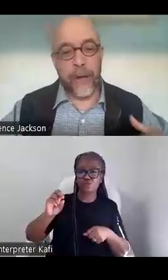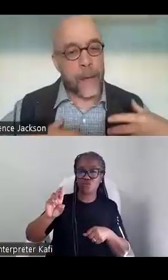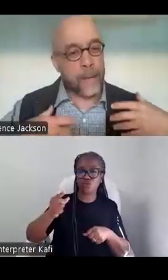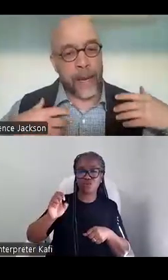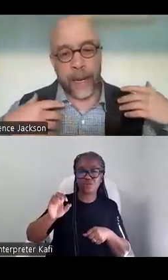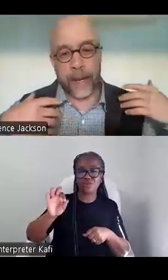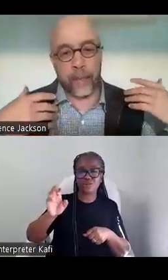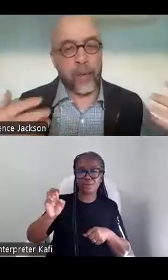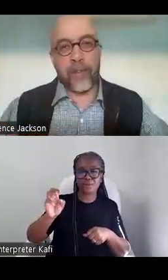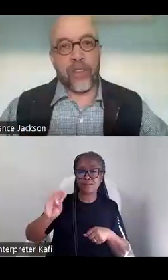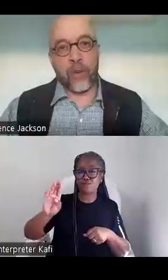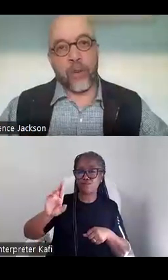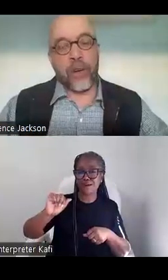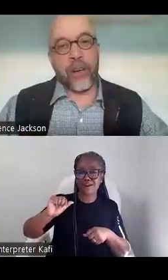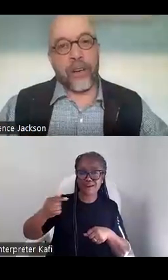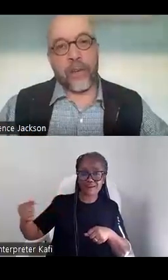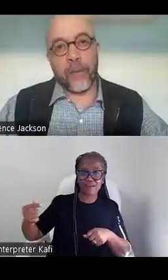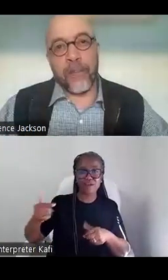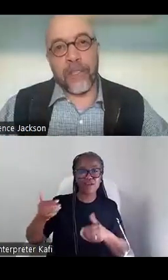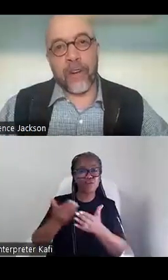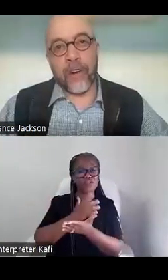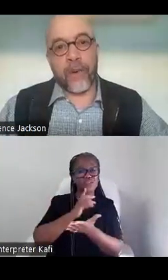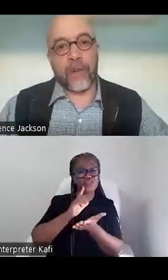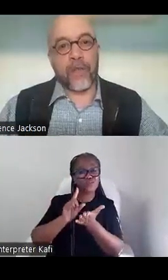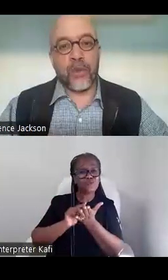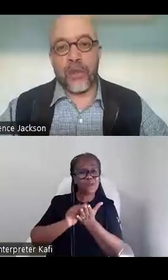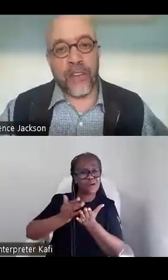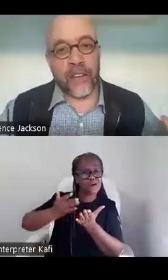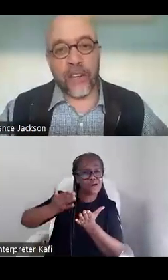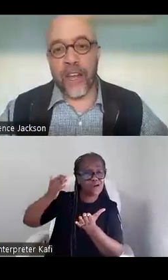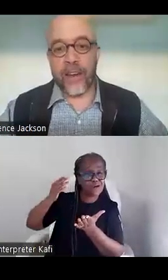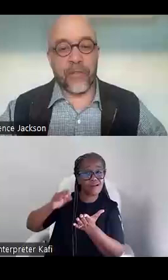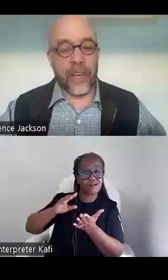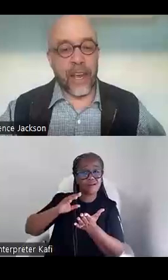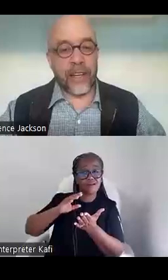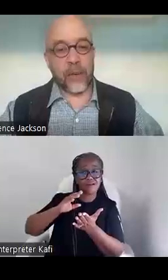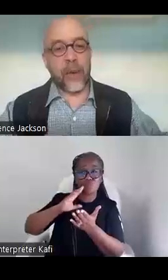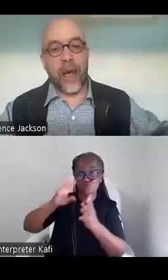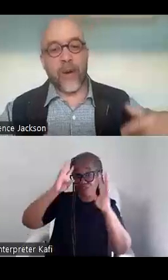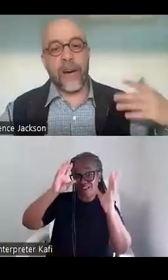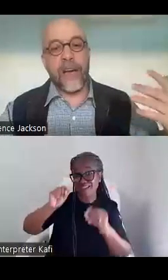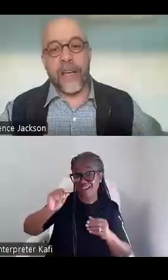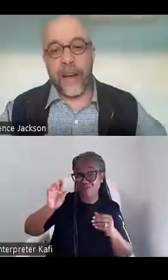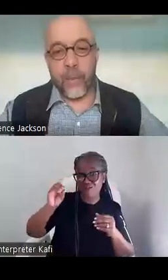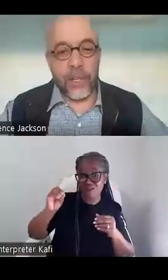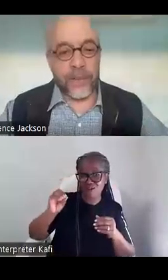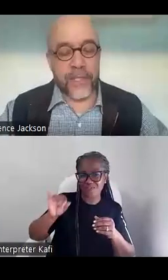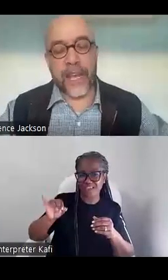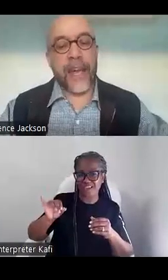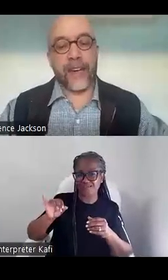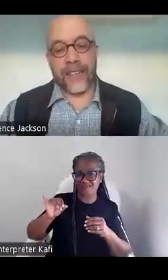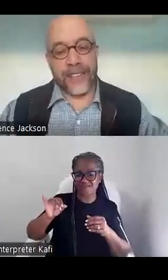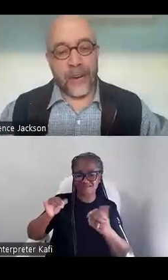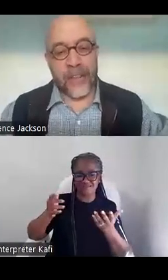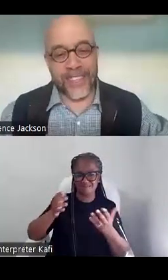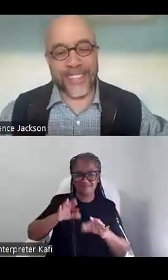Afro. And, these are folks who, if they had their power, would have